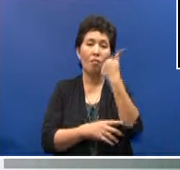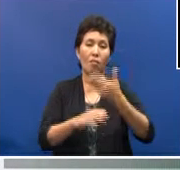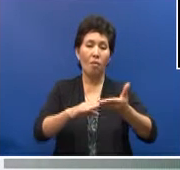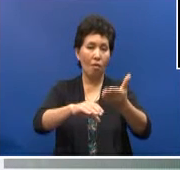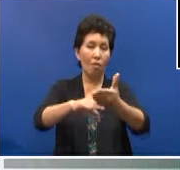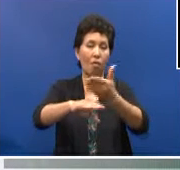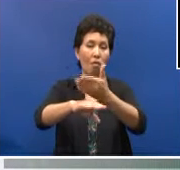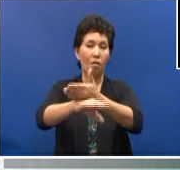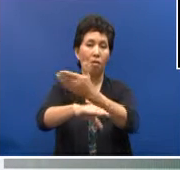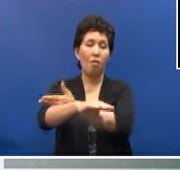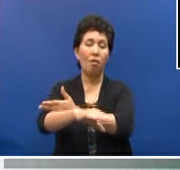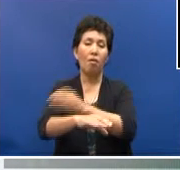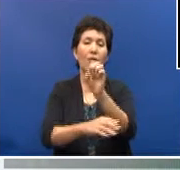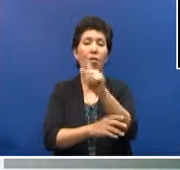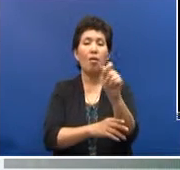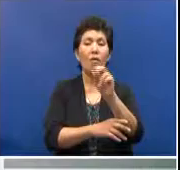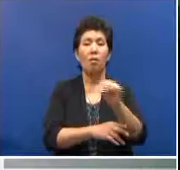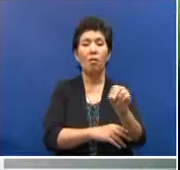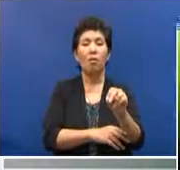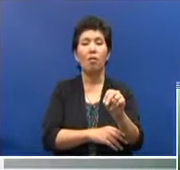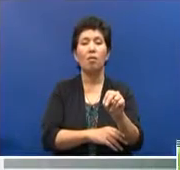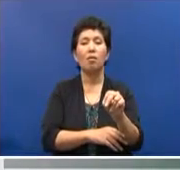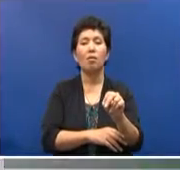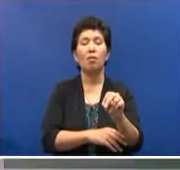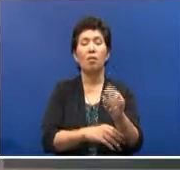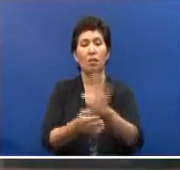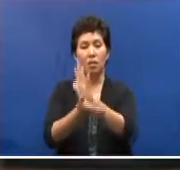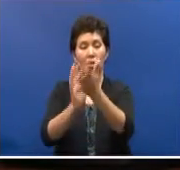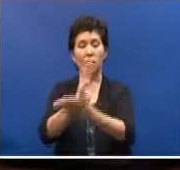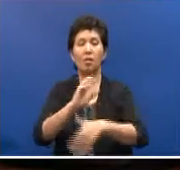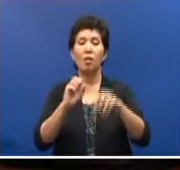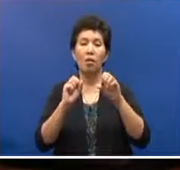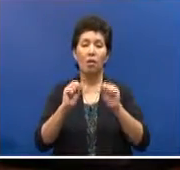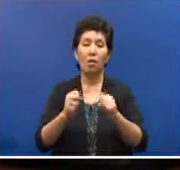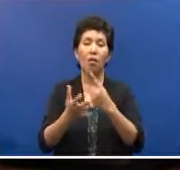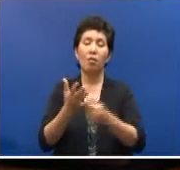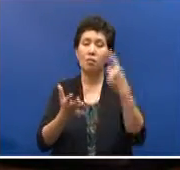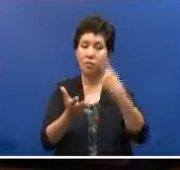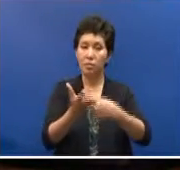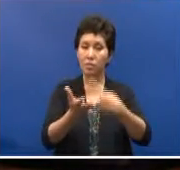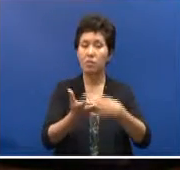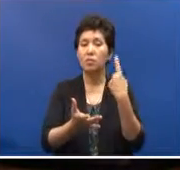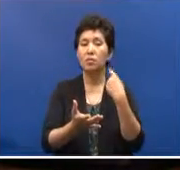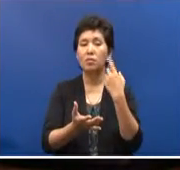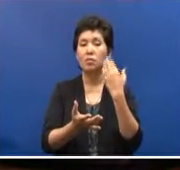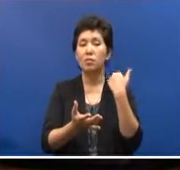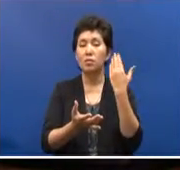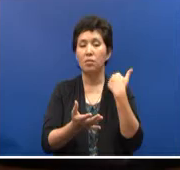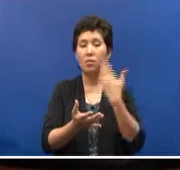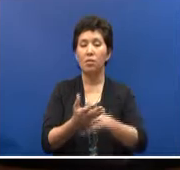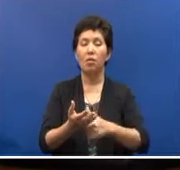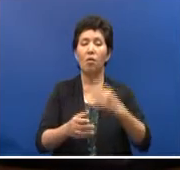in racism and ethnocentrism. Okay, so remember what have been discussed before, whereby a